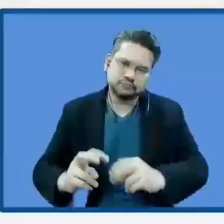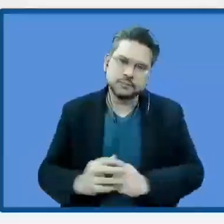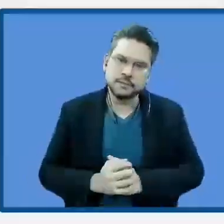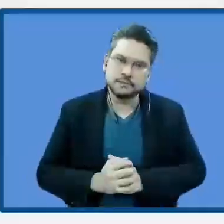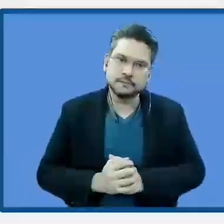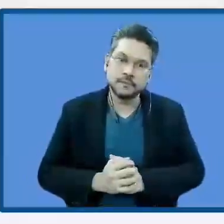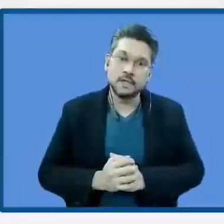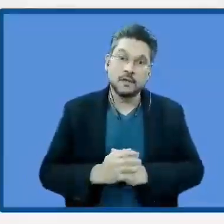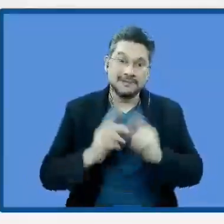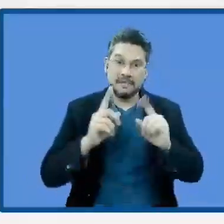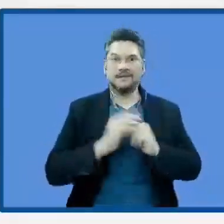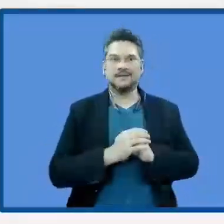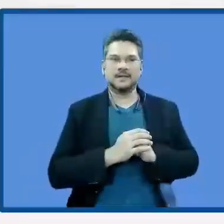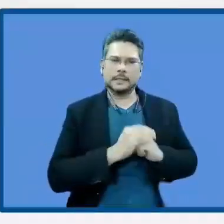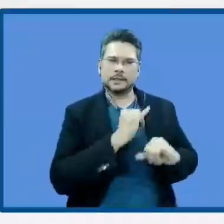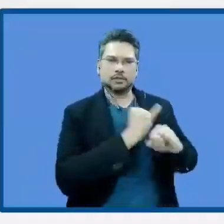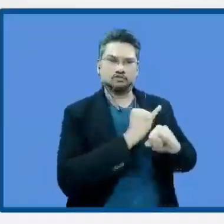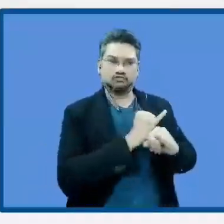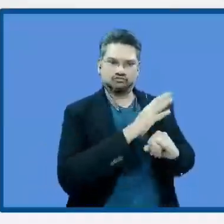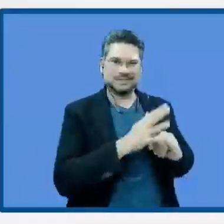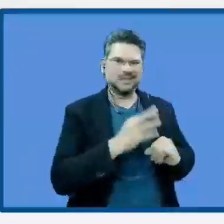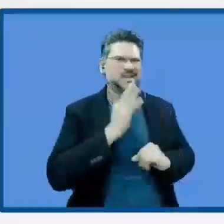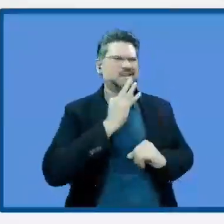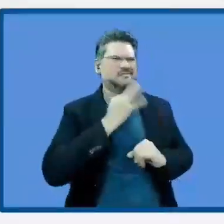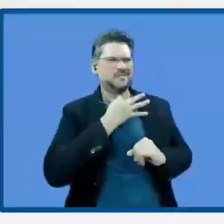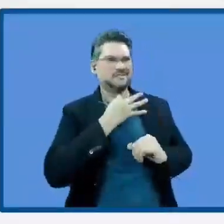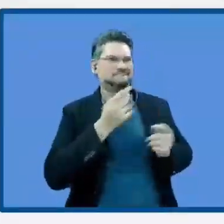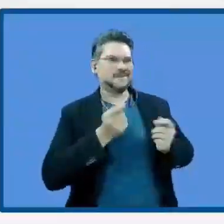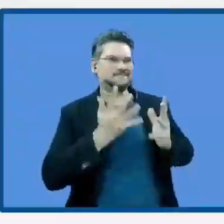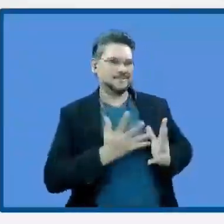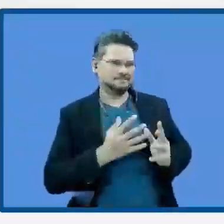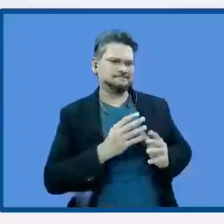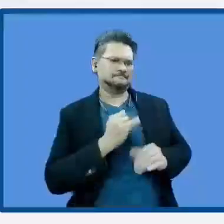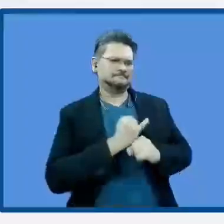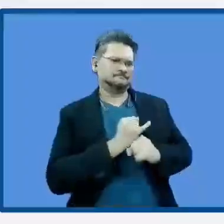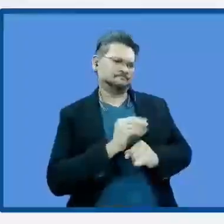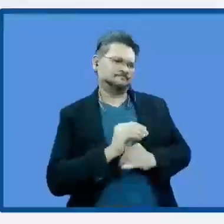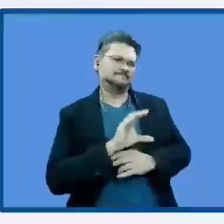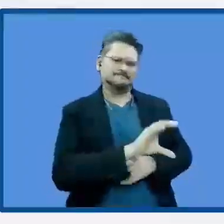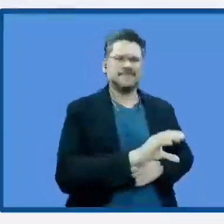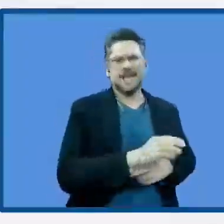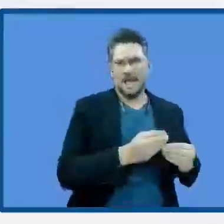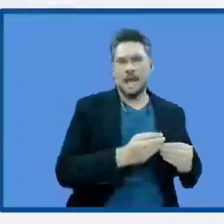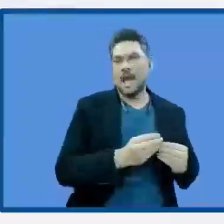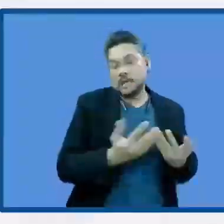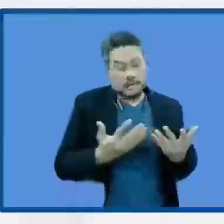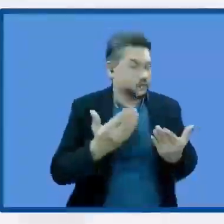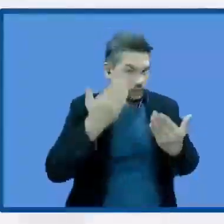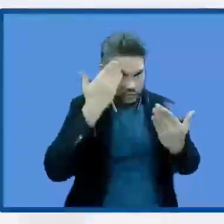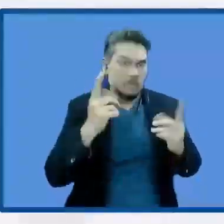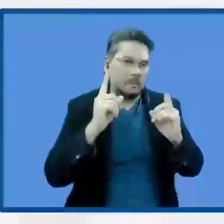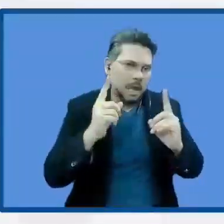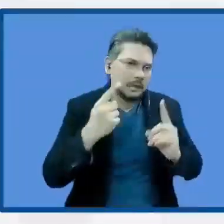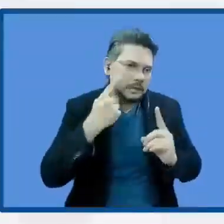institutionalization of risk management, that is something we still need to do, but is getting momentum.